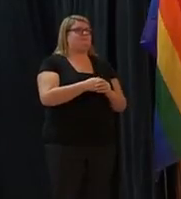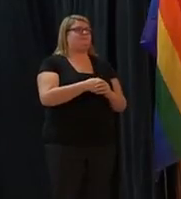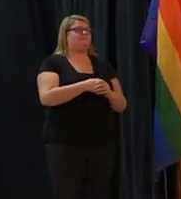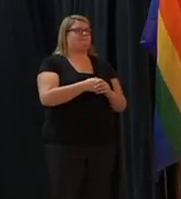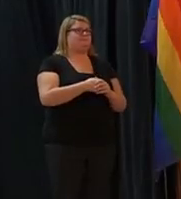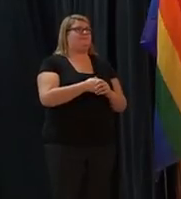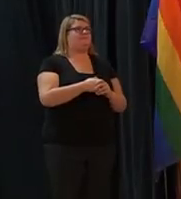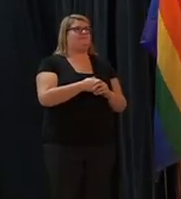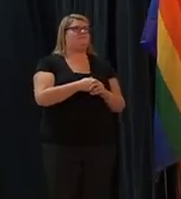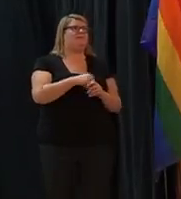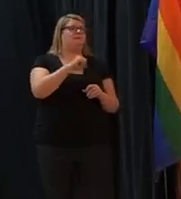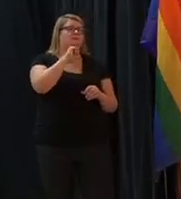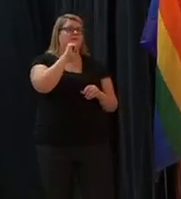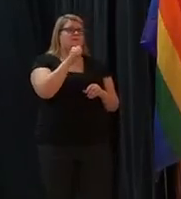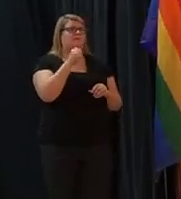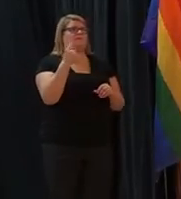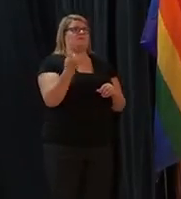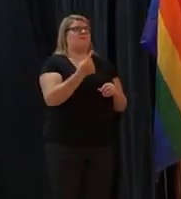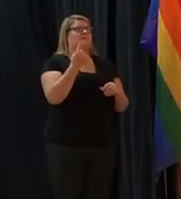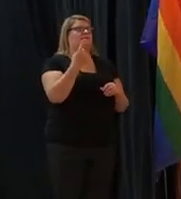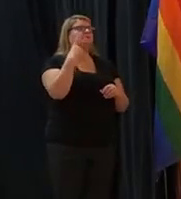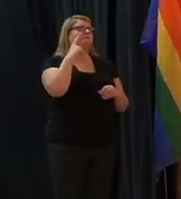policies, but not only to be